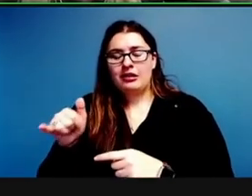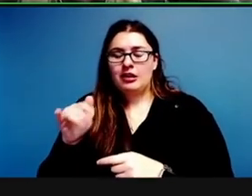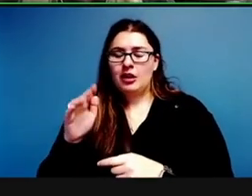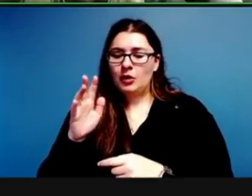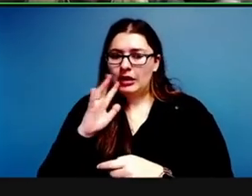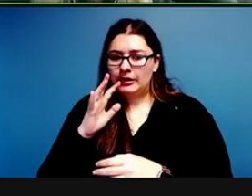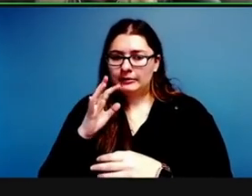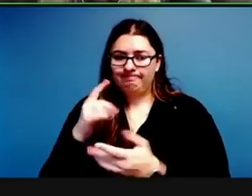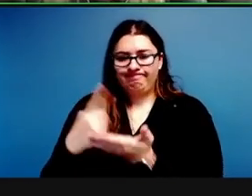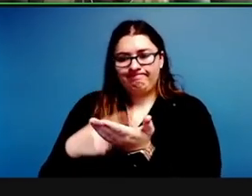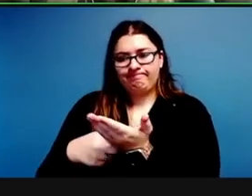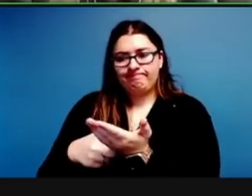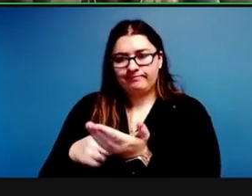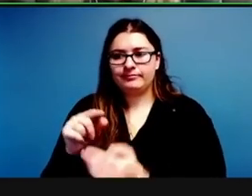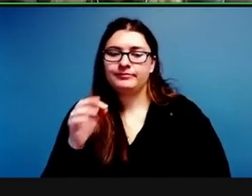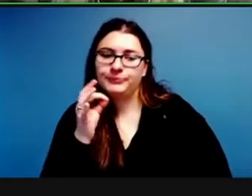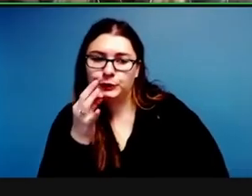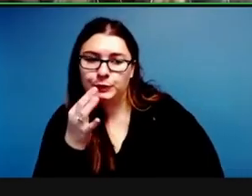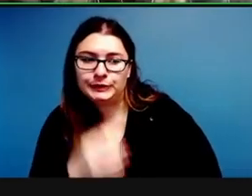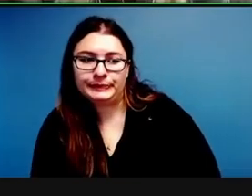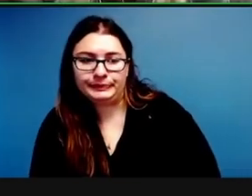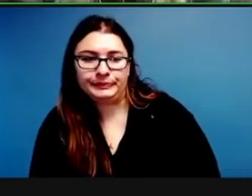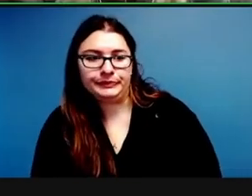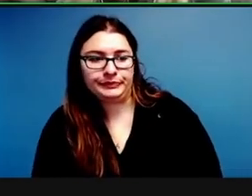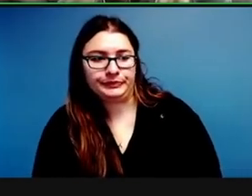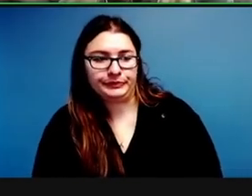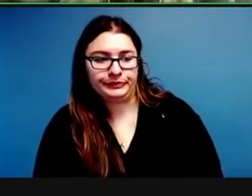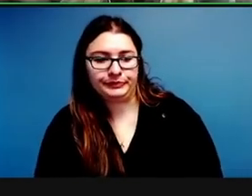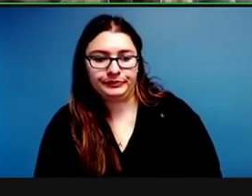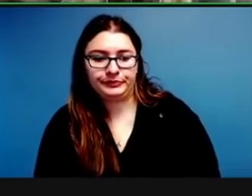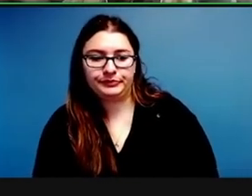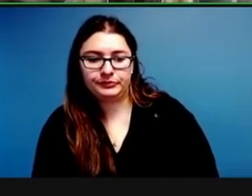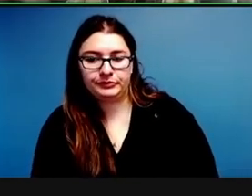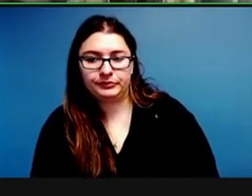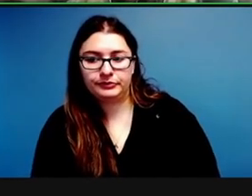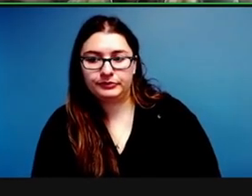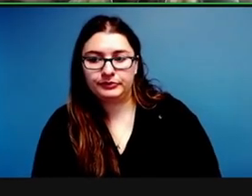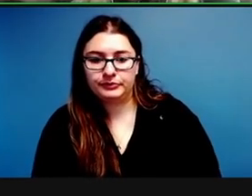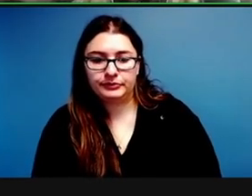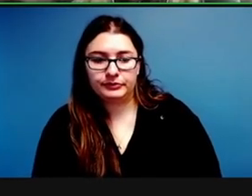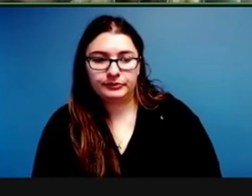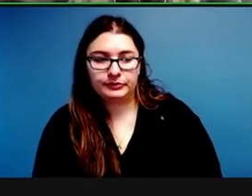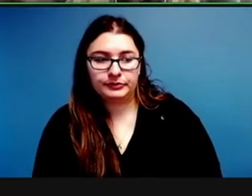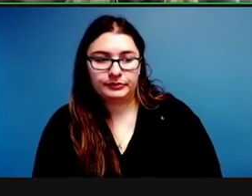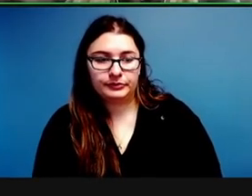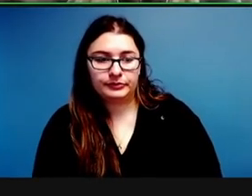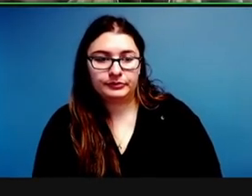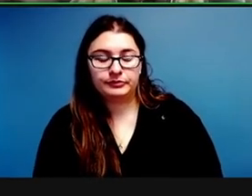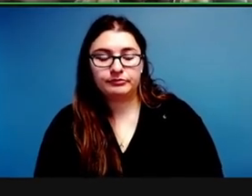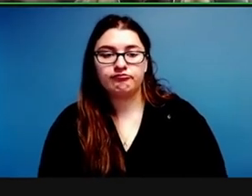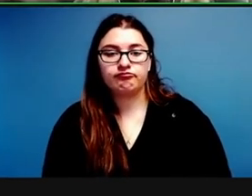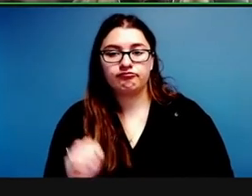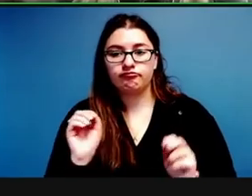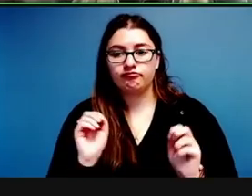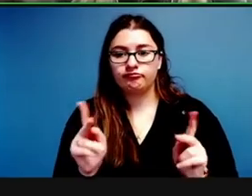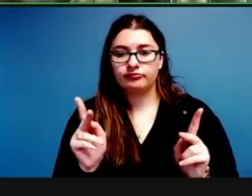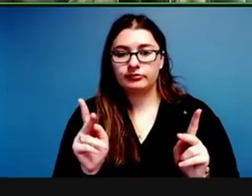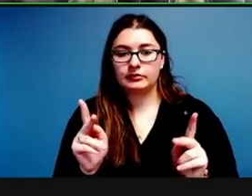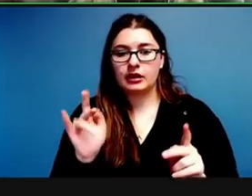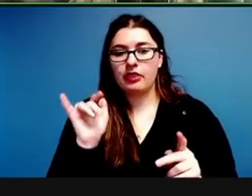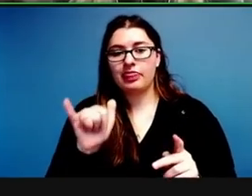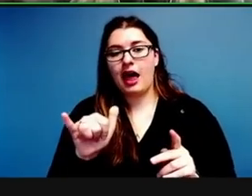in a little bit. Okay, so this